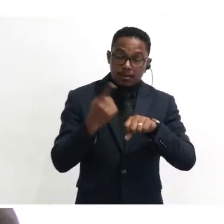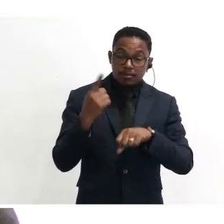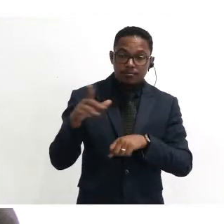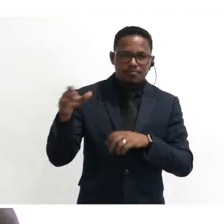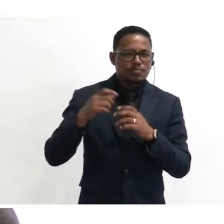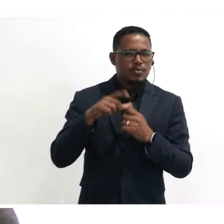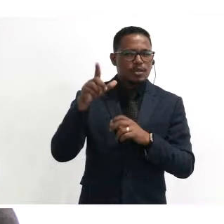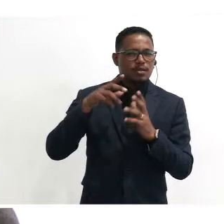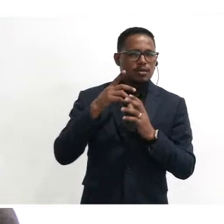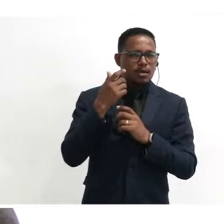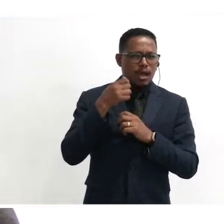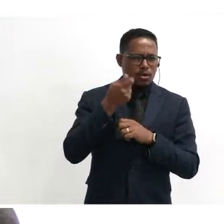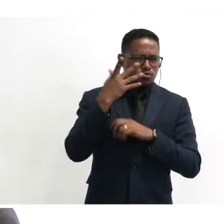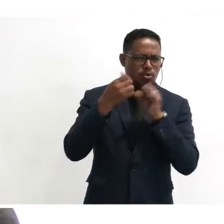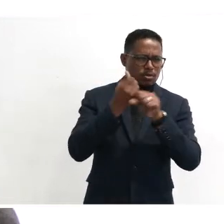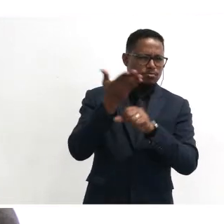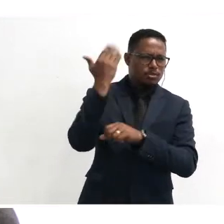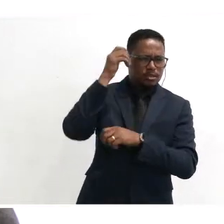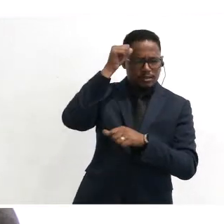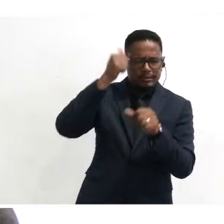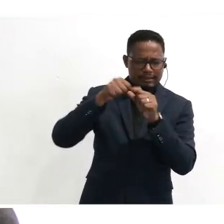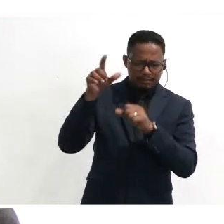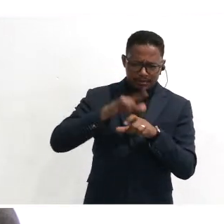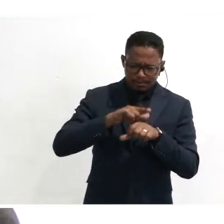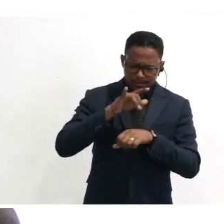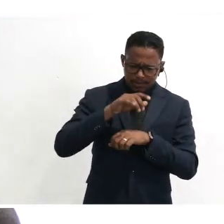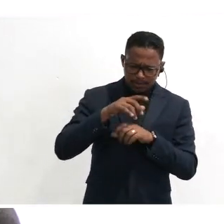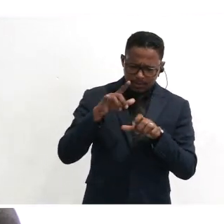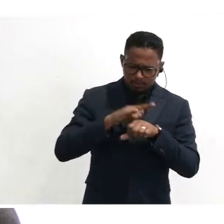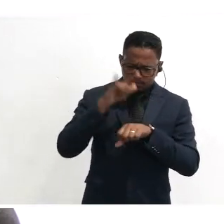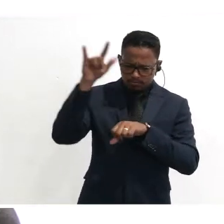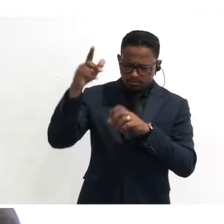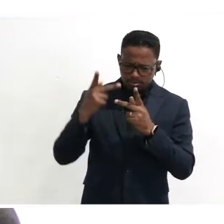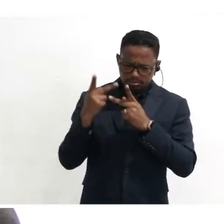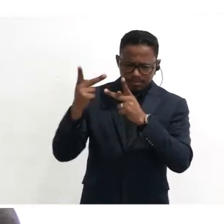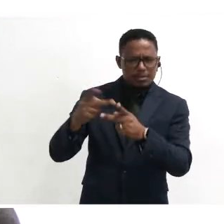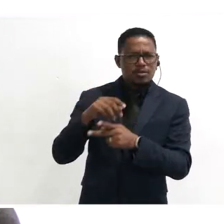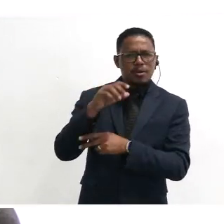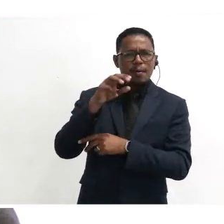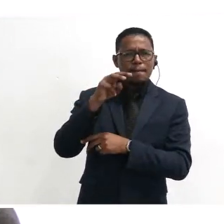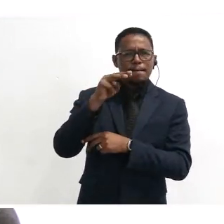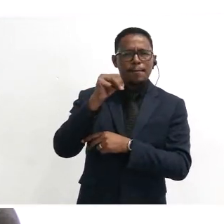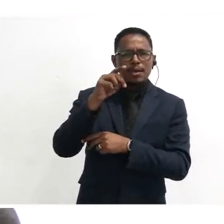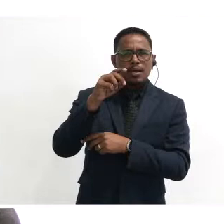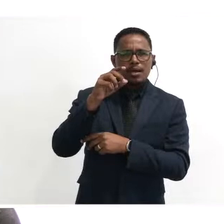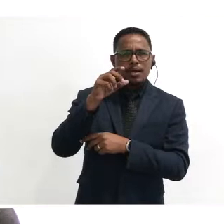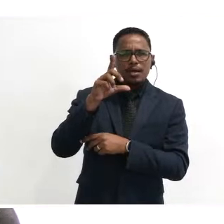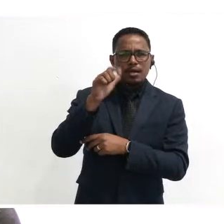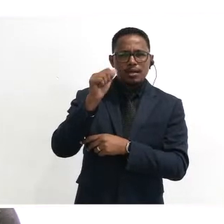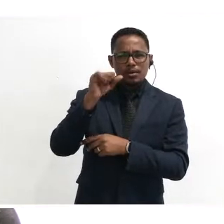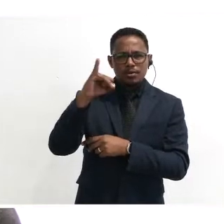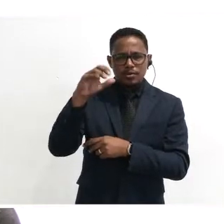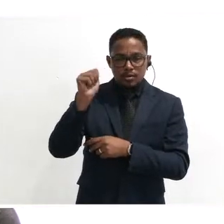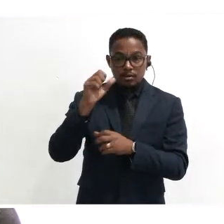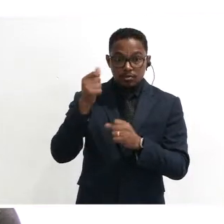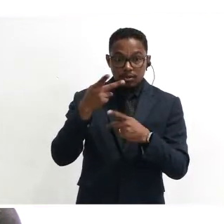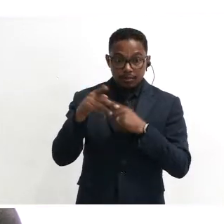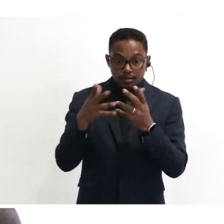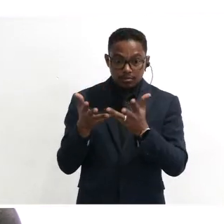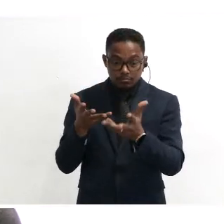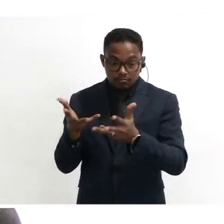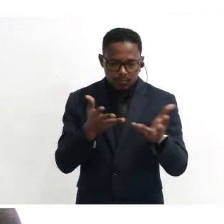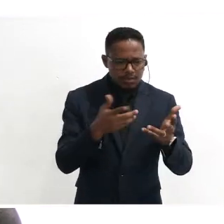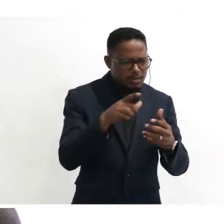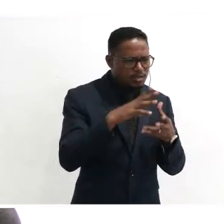back and talking to somebody there, and I was commenting, your English is very